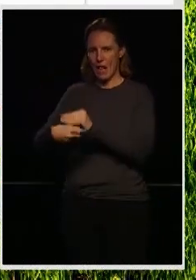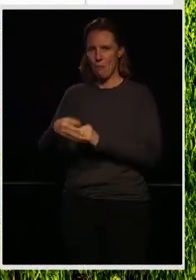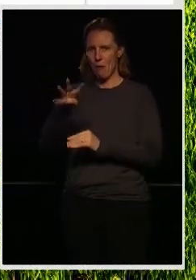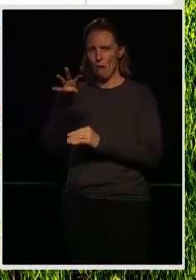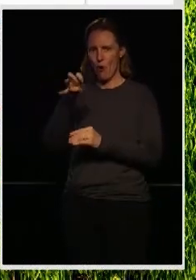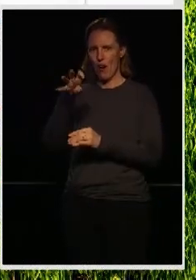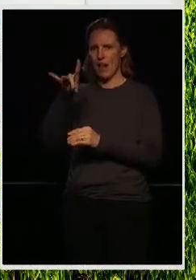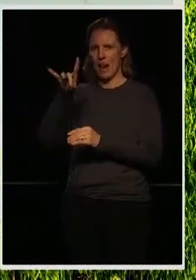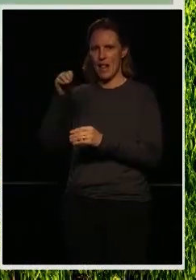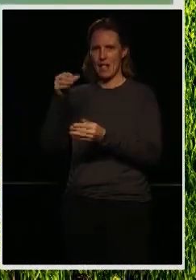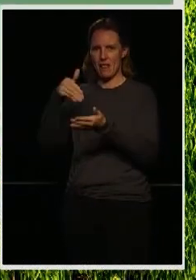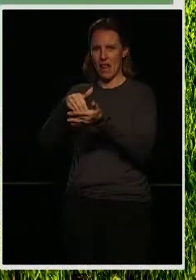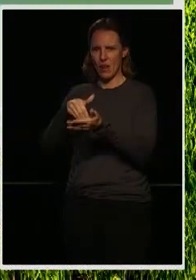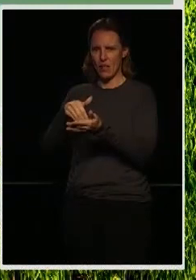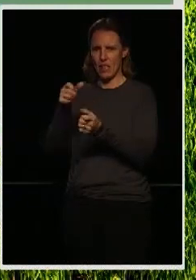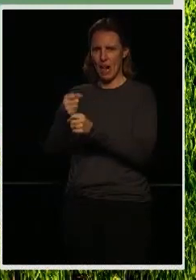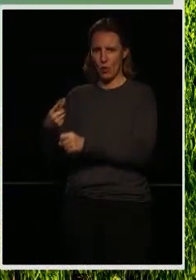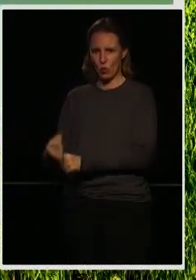$480,000 annually.